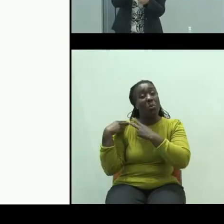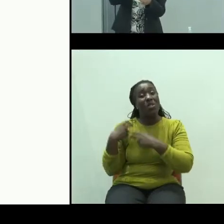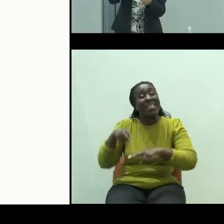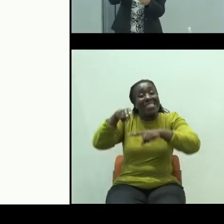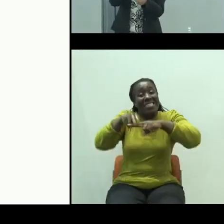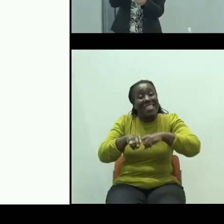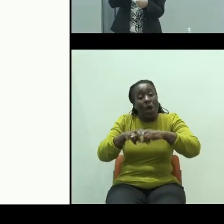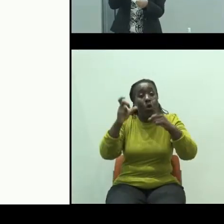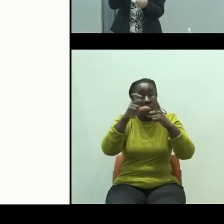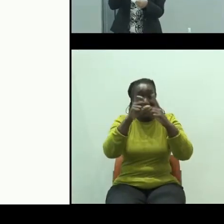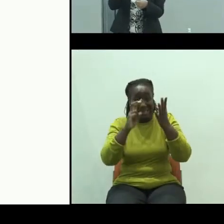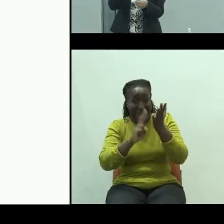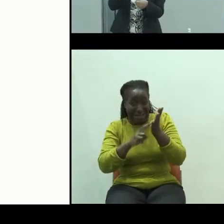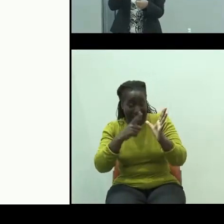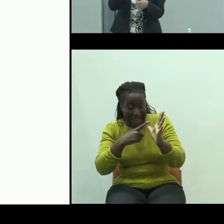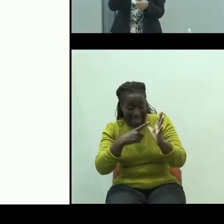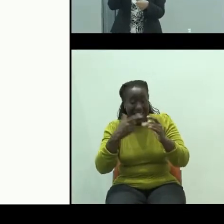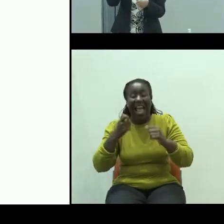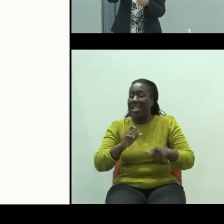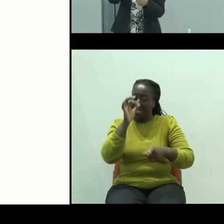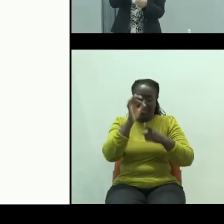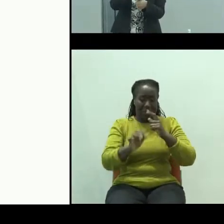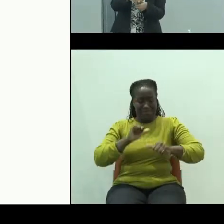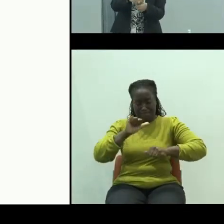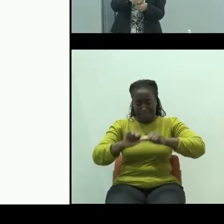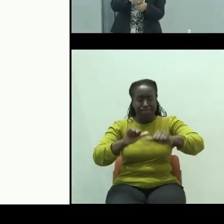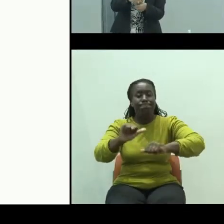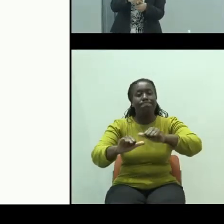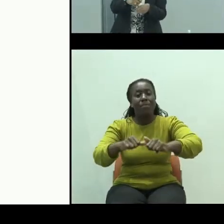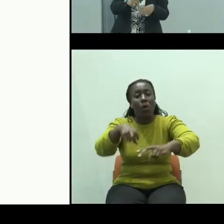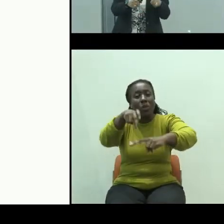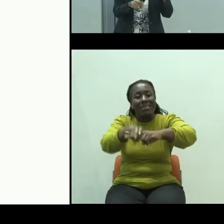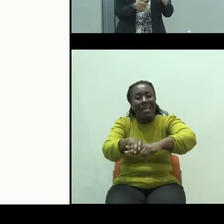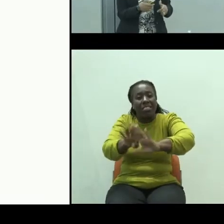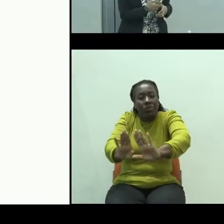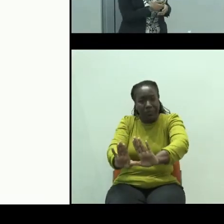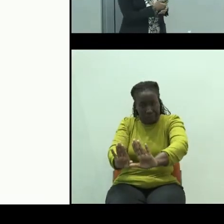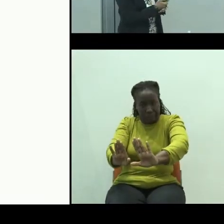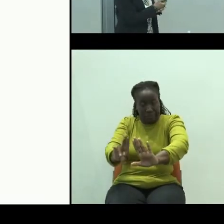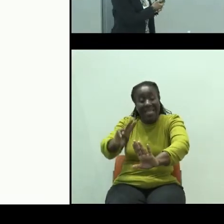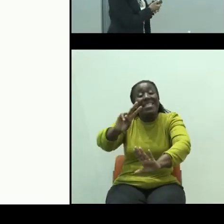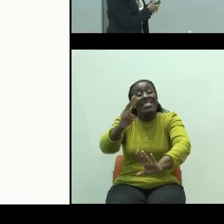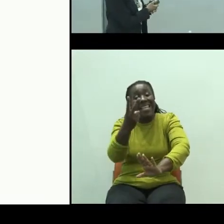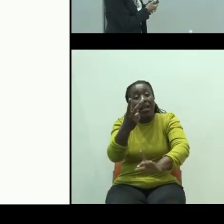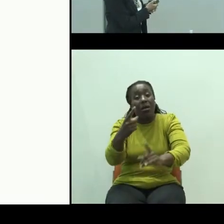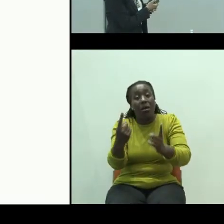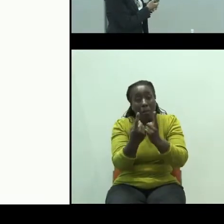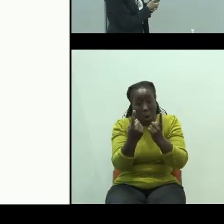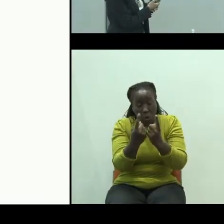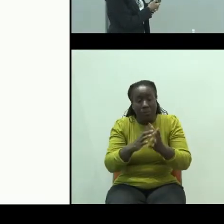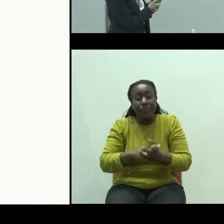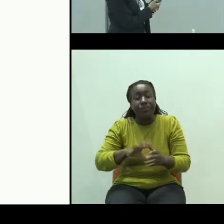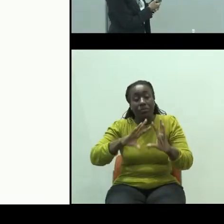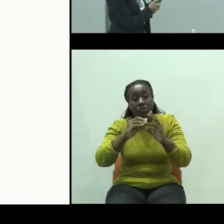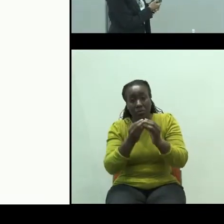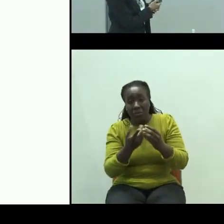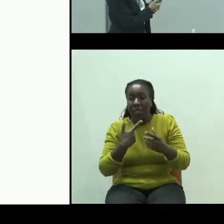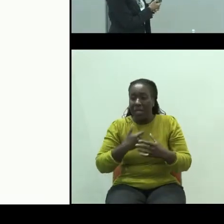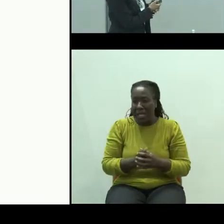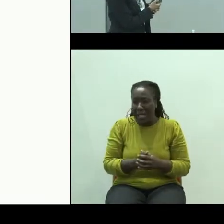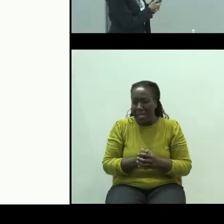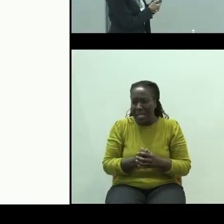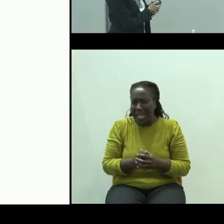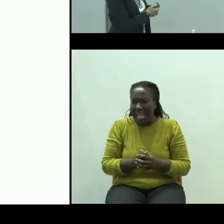it will bind to a specific sequence of DNA and will sit there. A second component is what we call a ligand